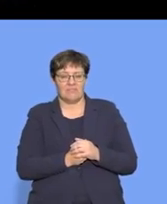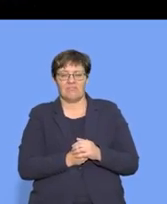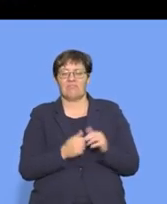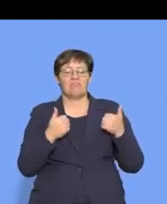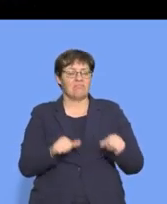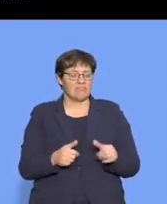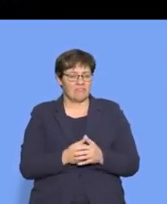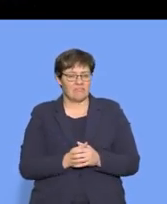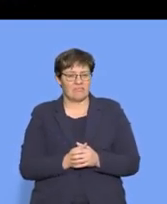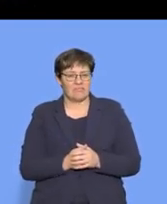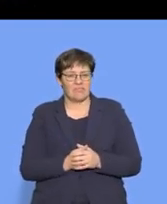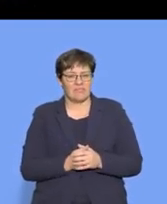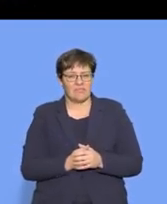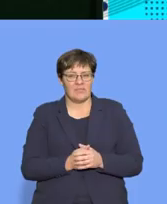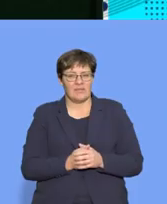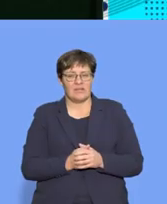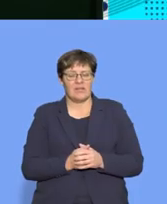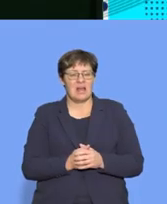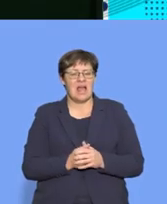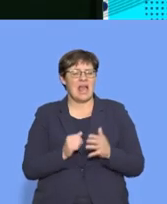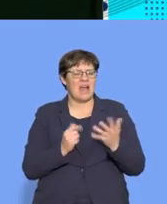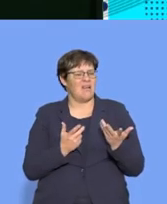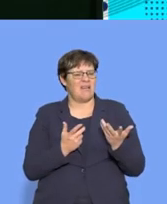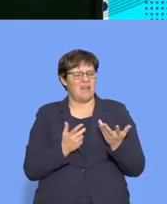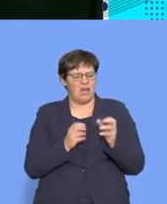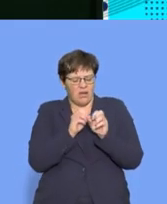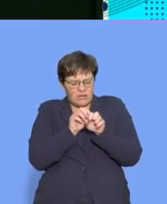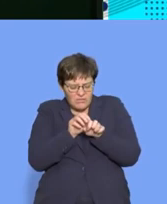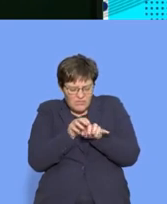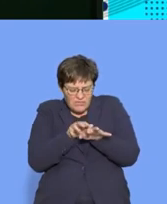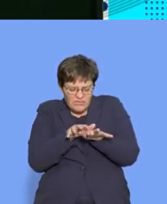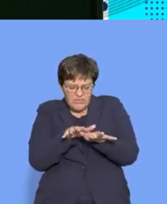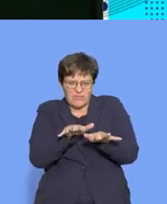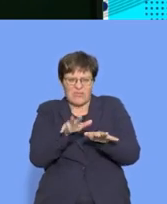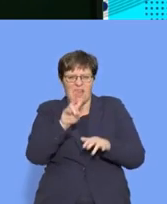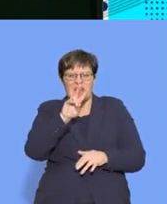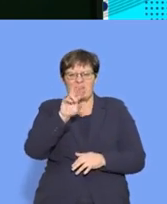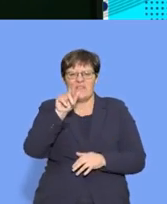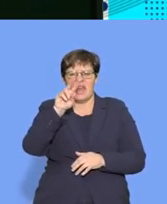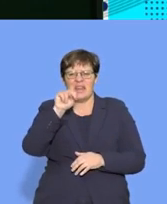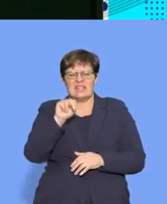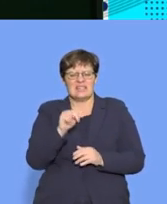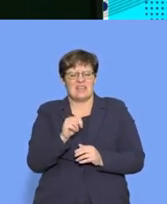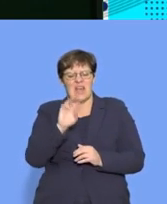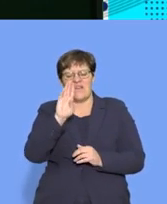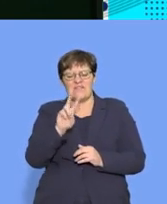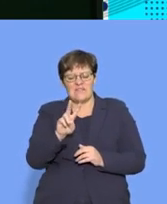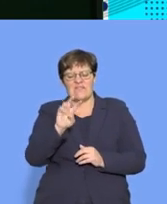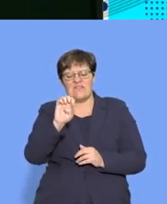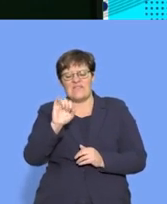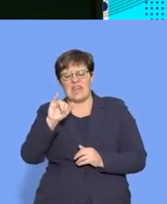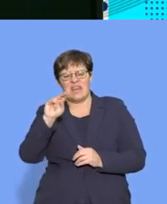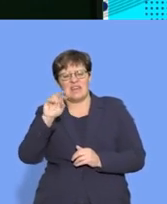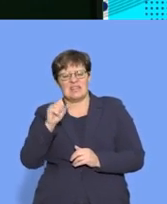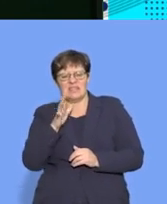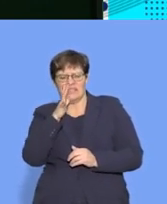Next question is, why do leaves have so many veins? If we look at these pictures,